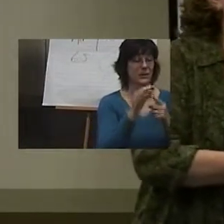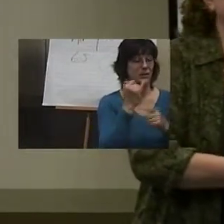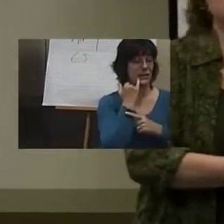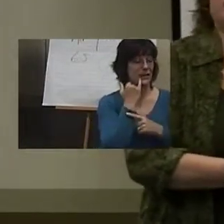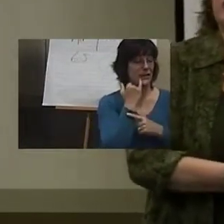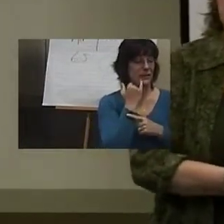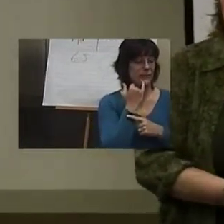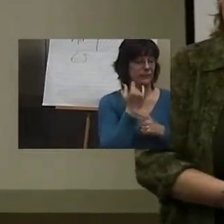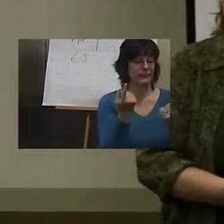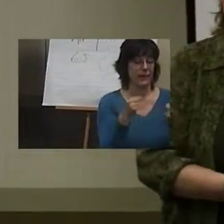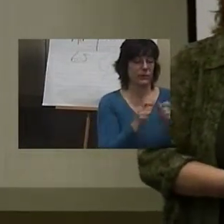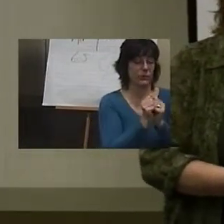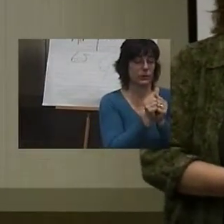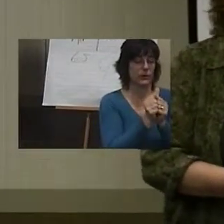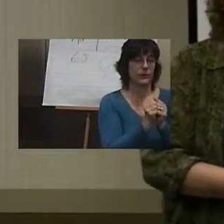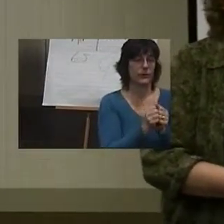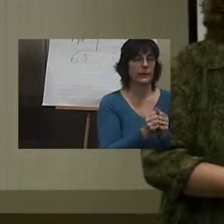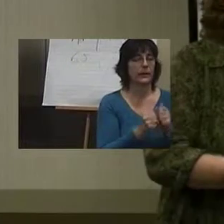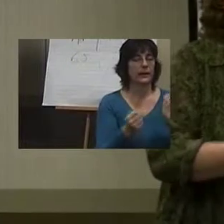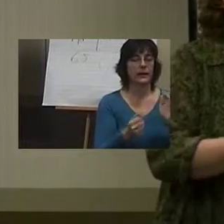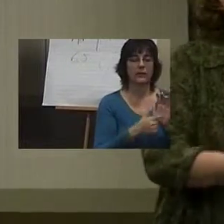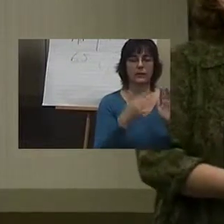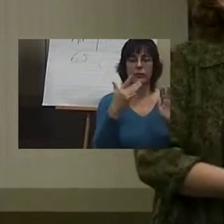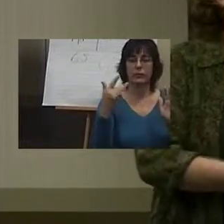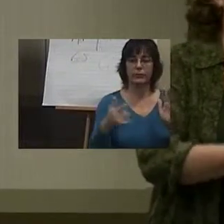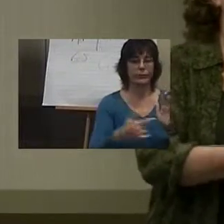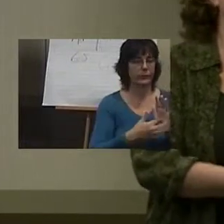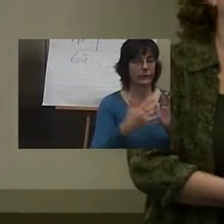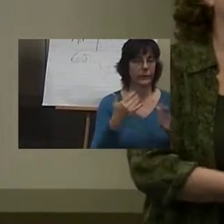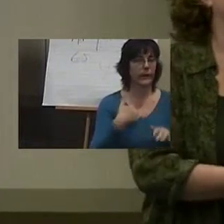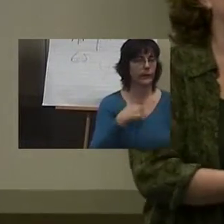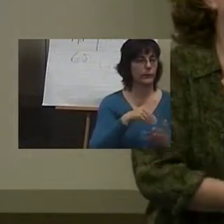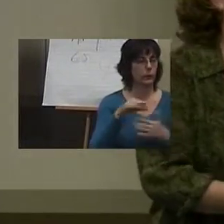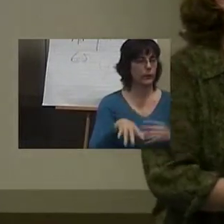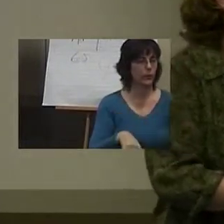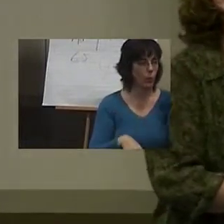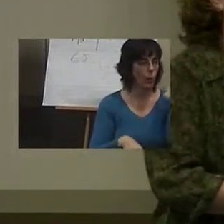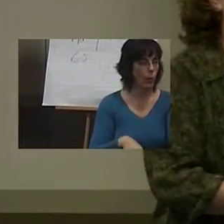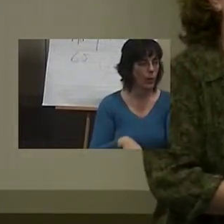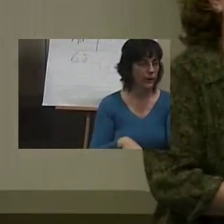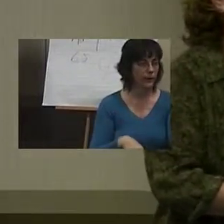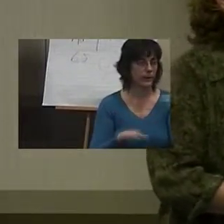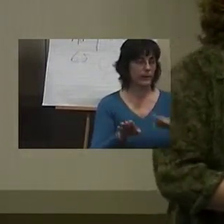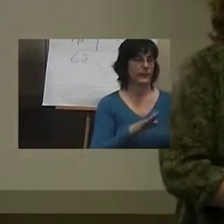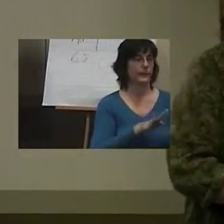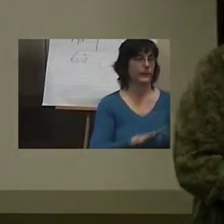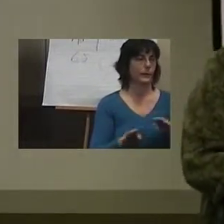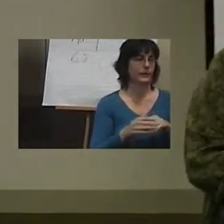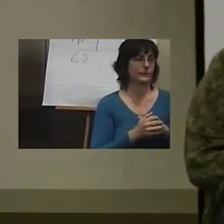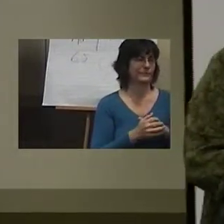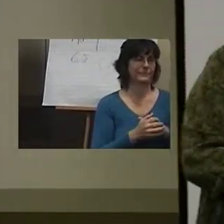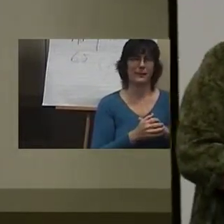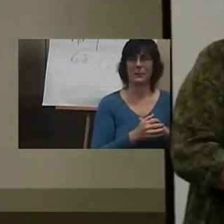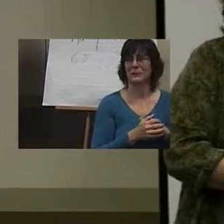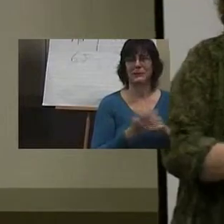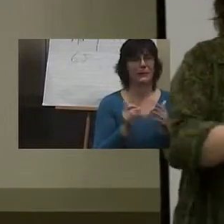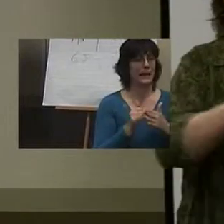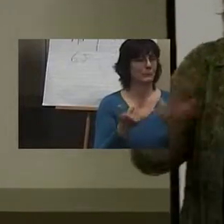Okay? It's pretty rare that we have a student with one behavior only. Okay? That's pretty